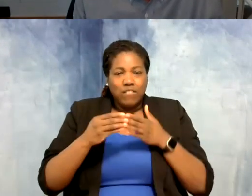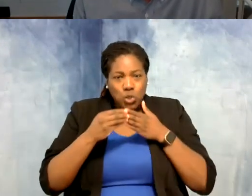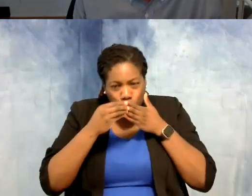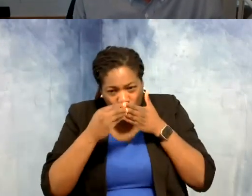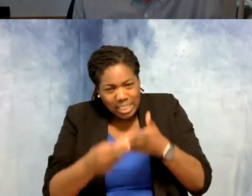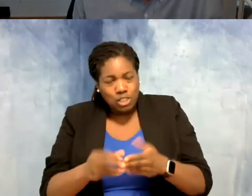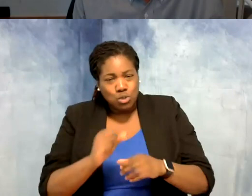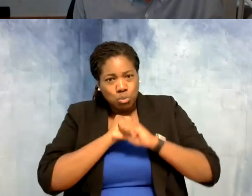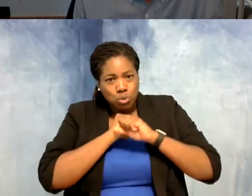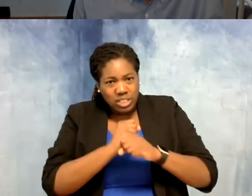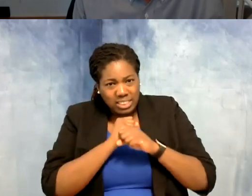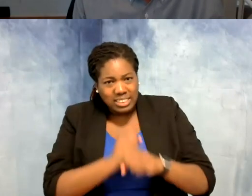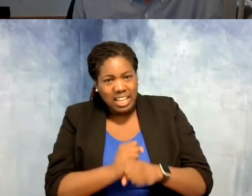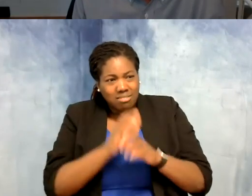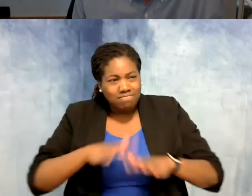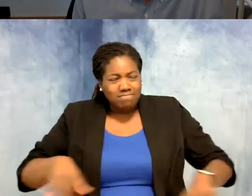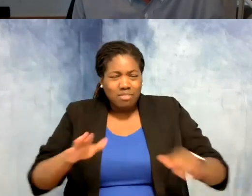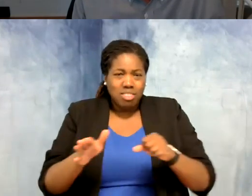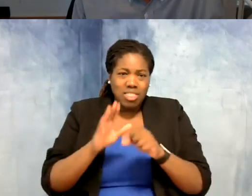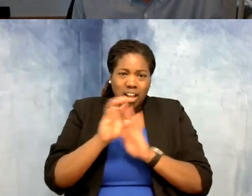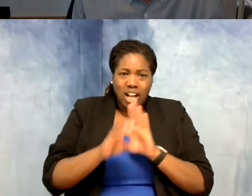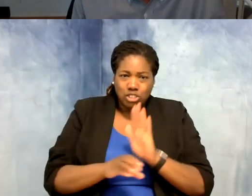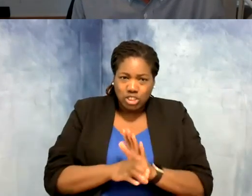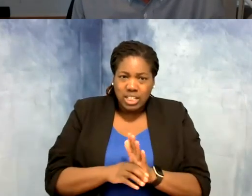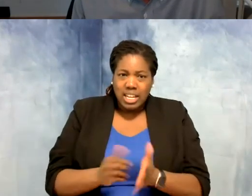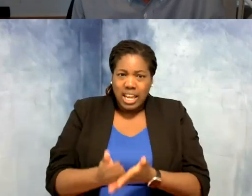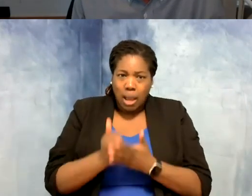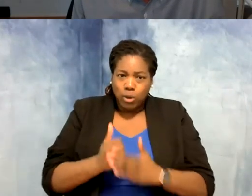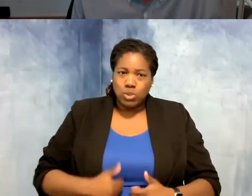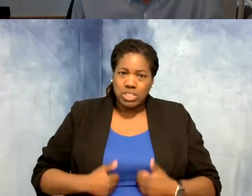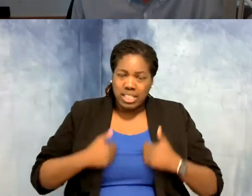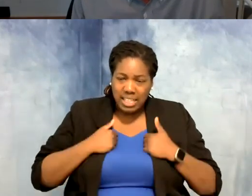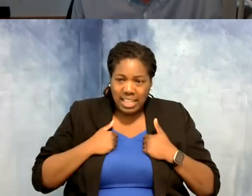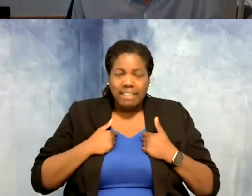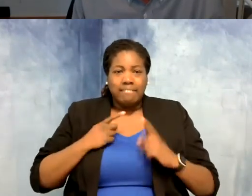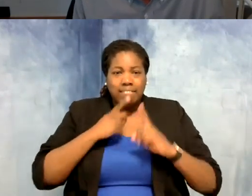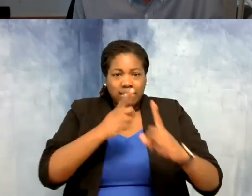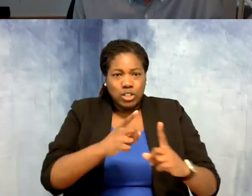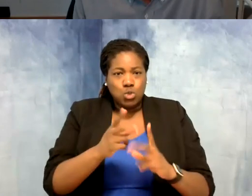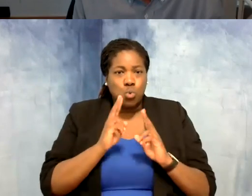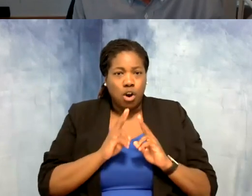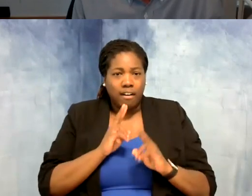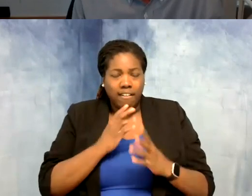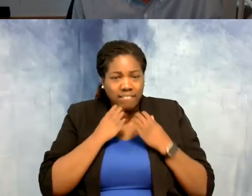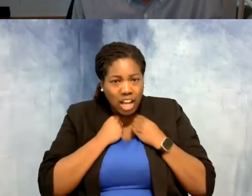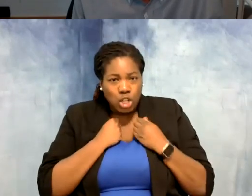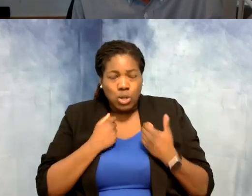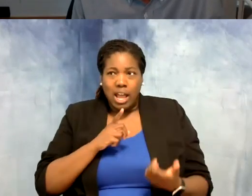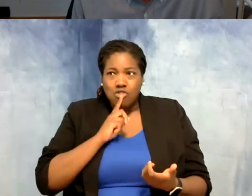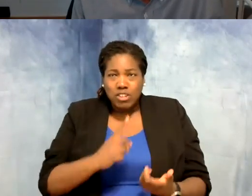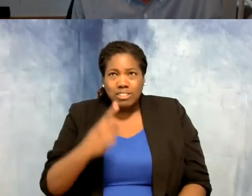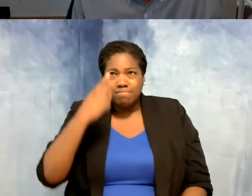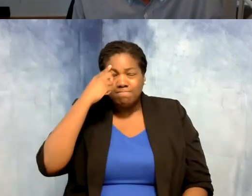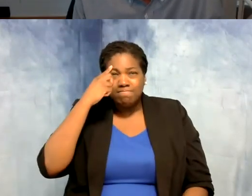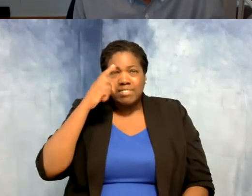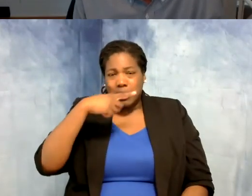to protect our nation's constitution and helping us to live up to our constitutional values. I often take a pause and I think